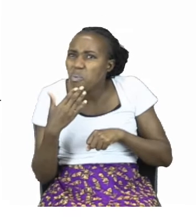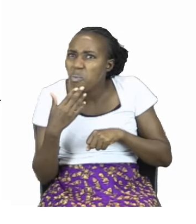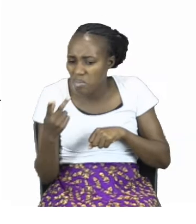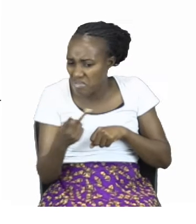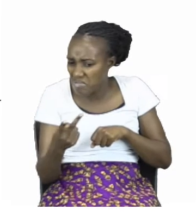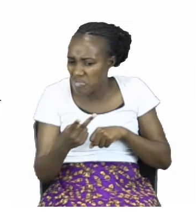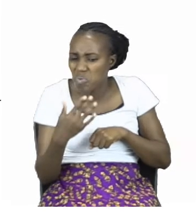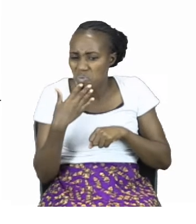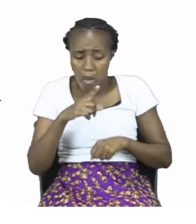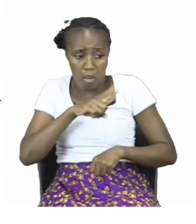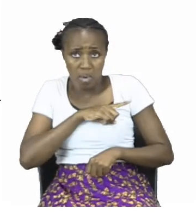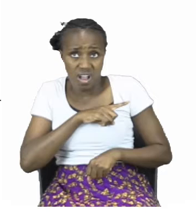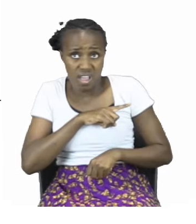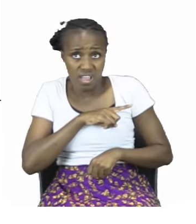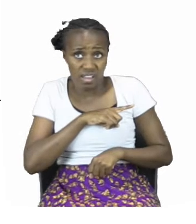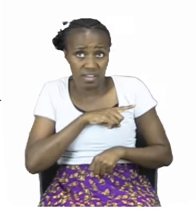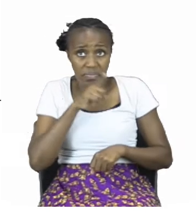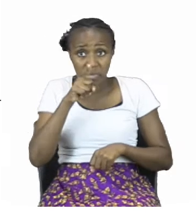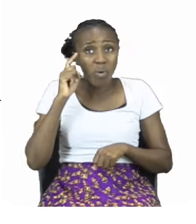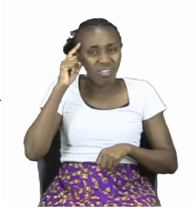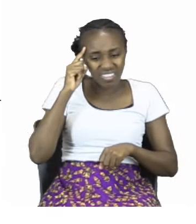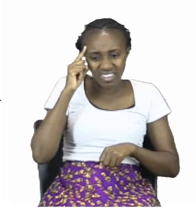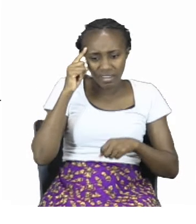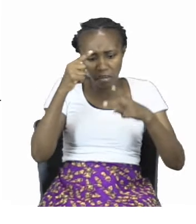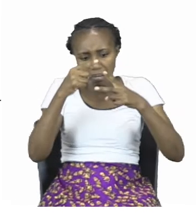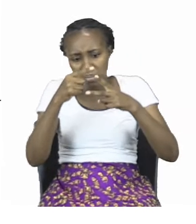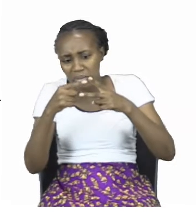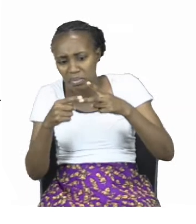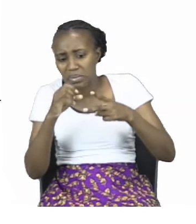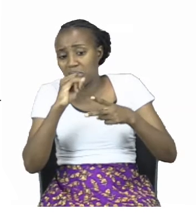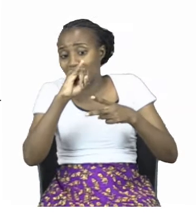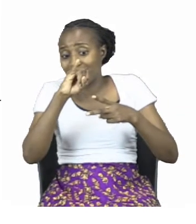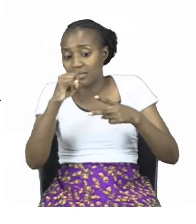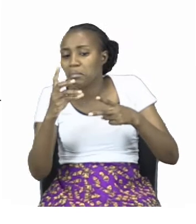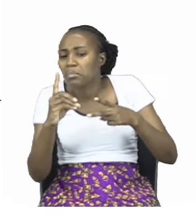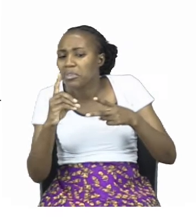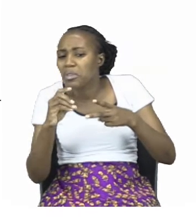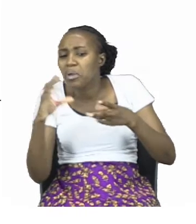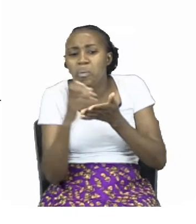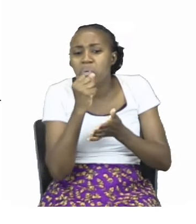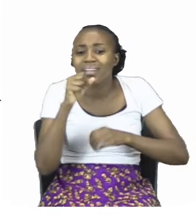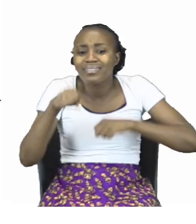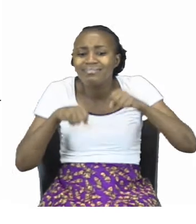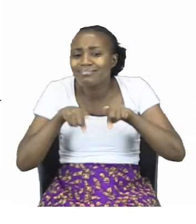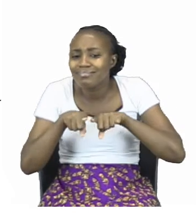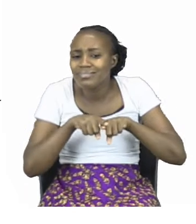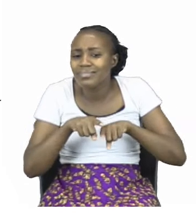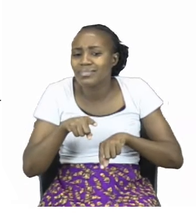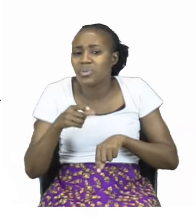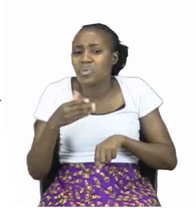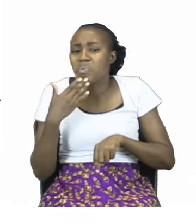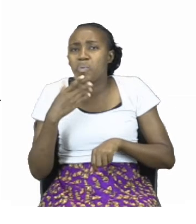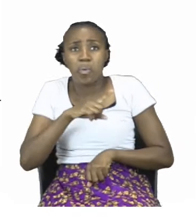why? Who do you think should have won the race and why?